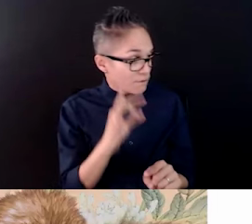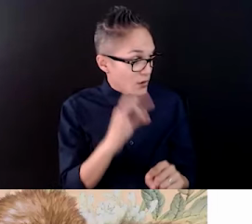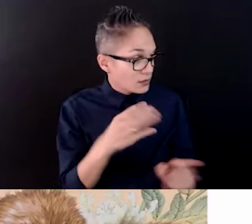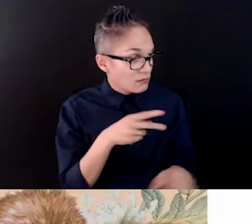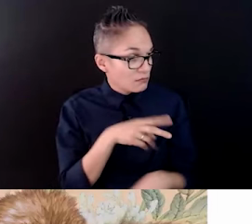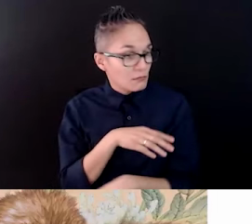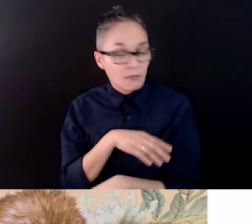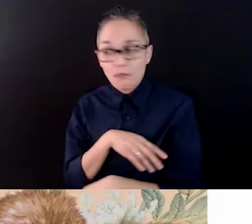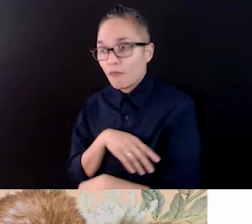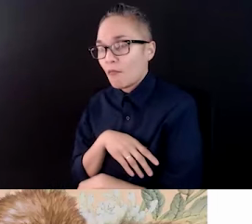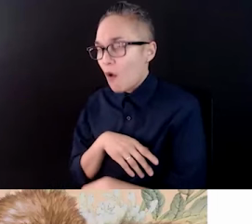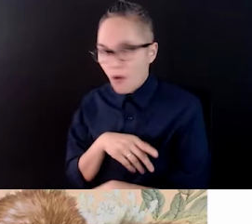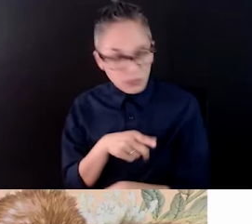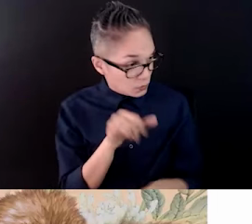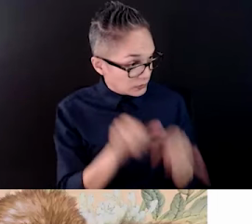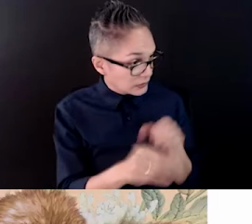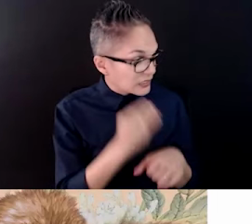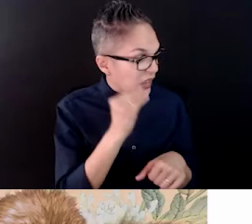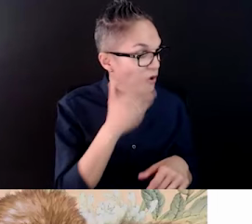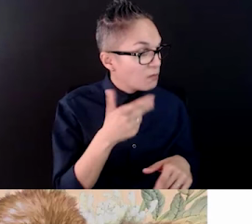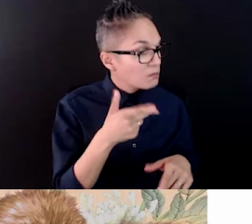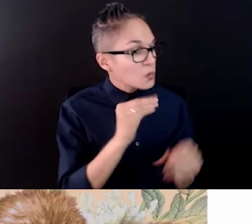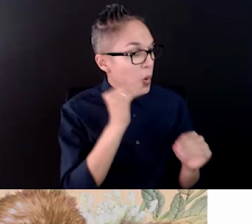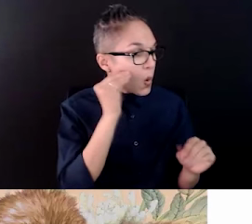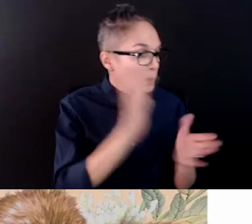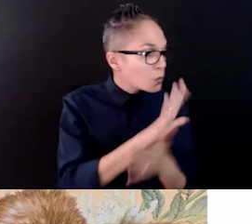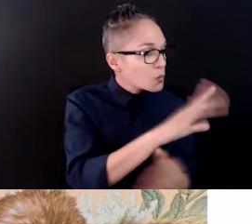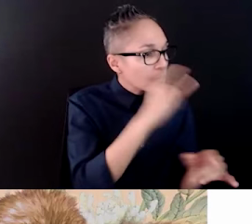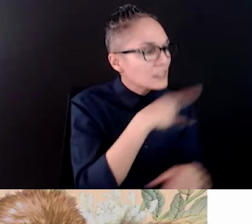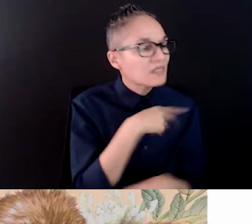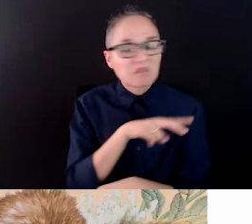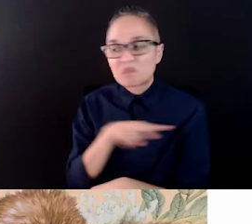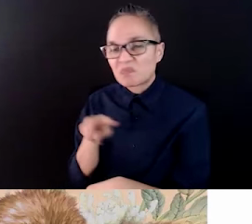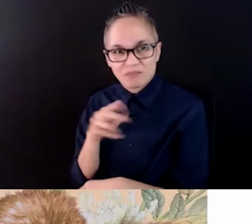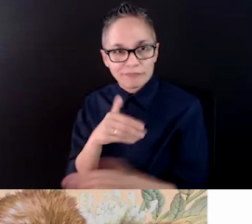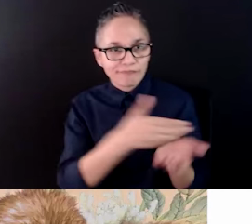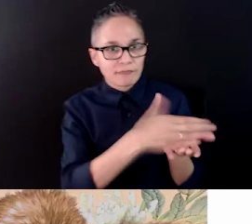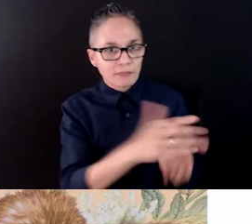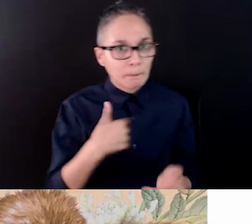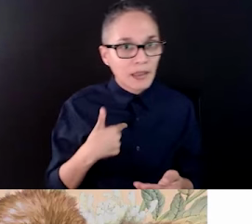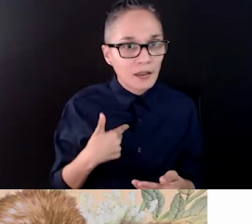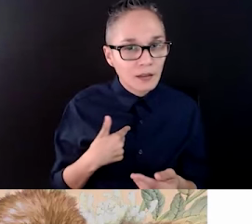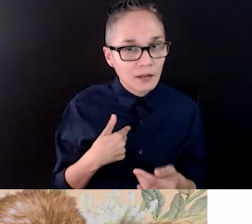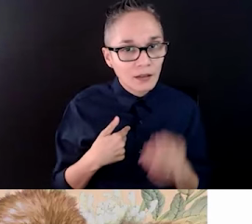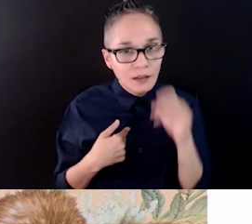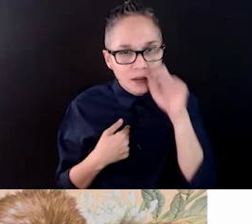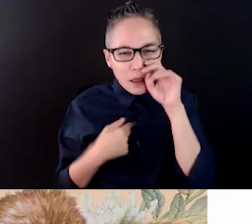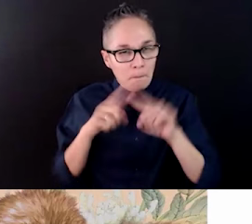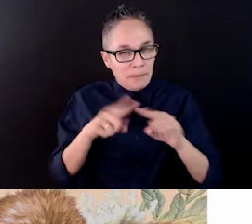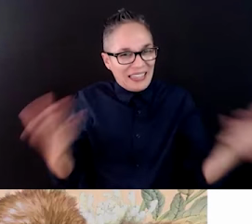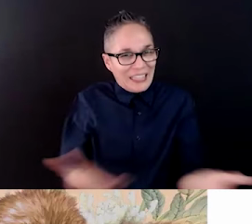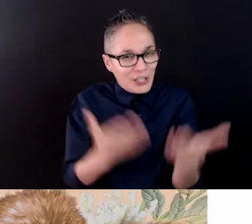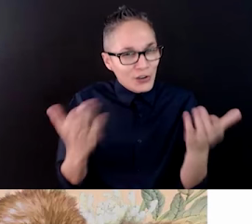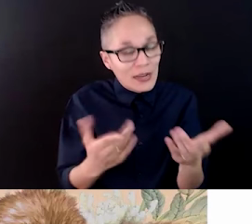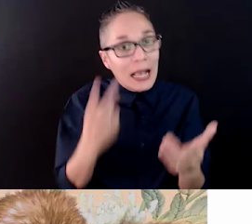home and homeschooled the kids because they had nothing to tell her. So here is where where I see evidence of